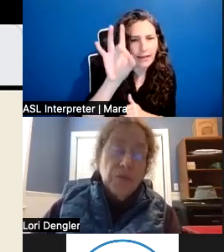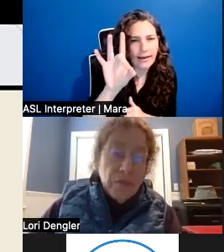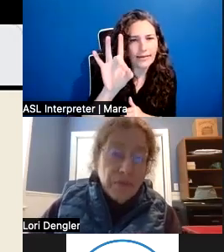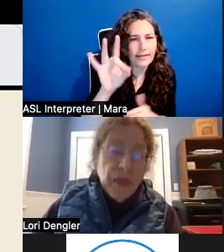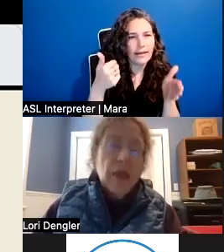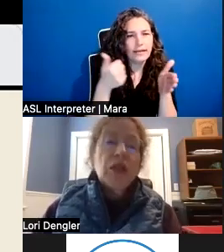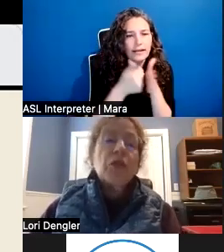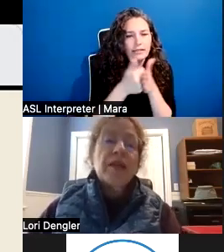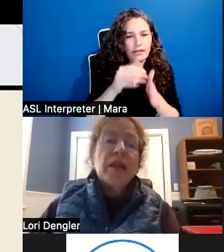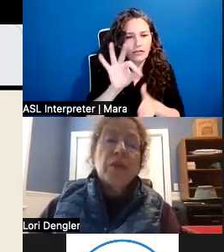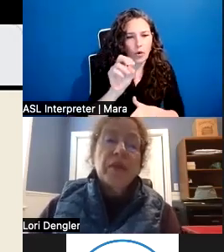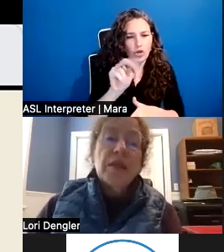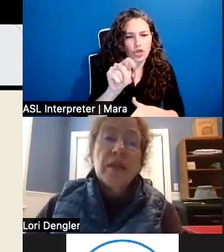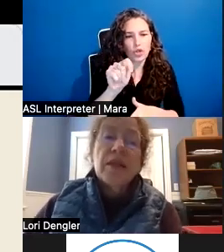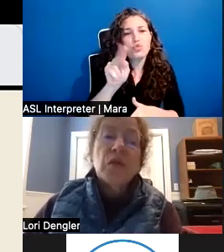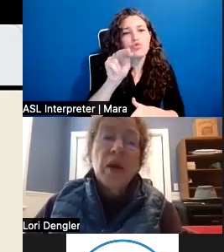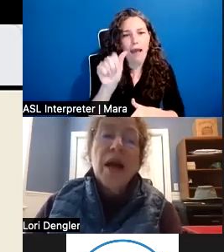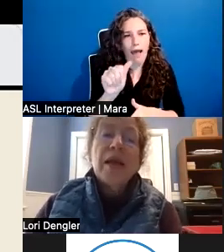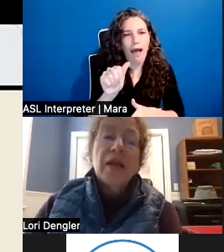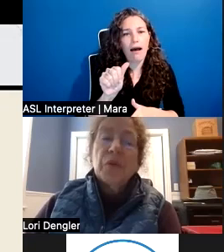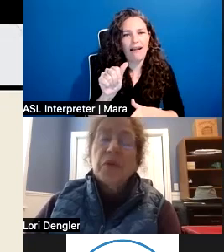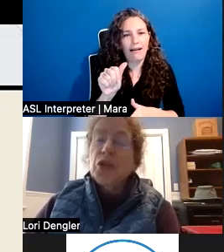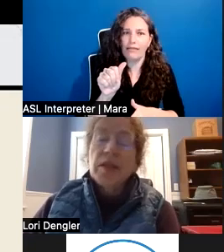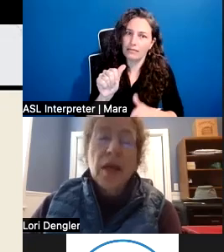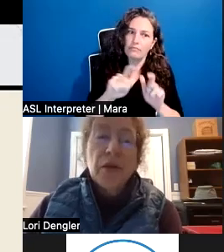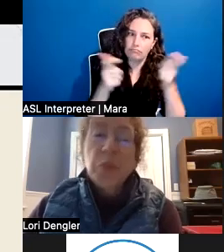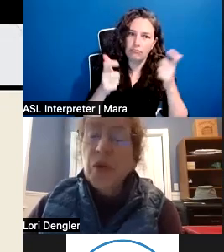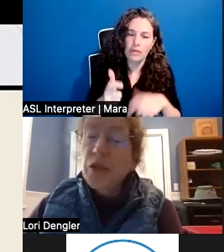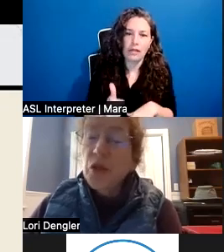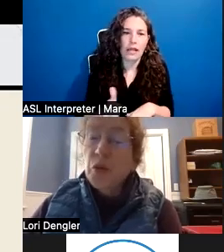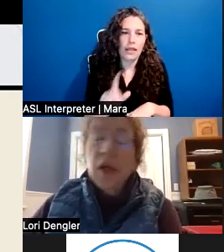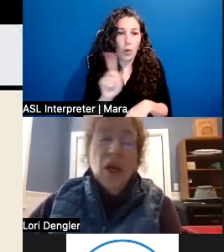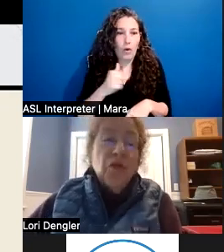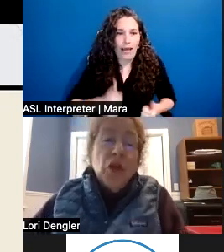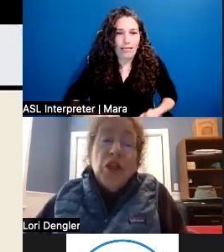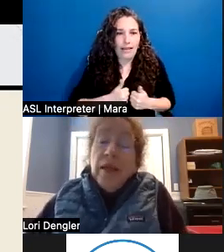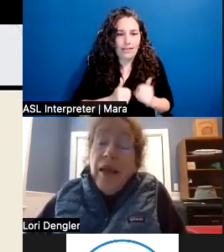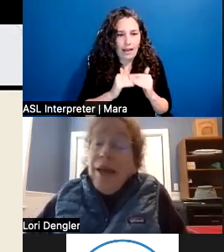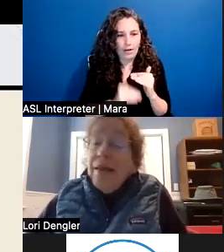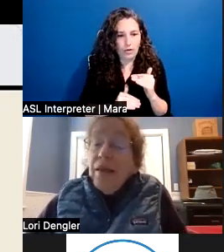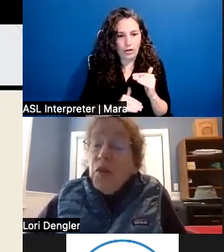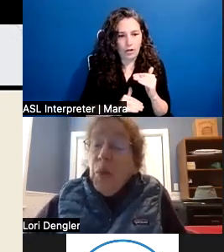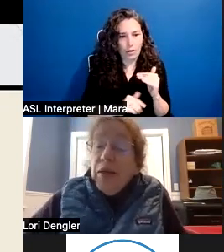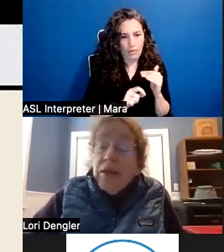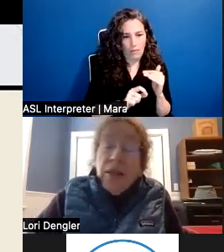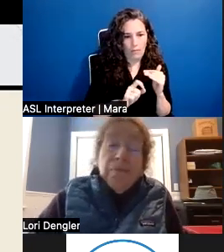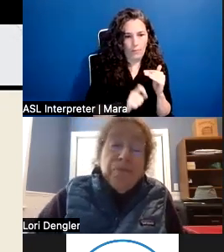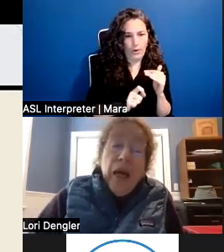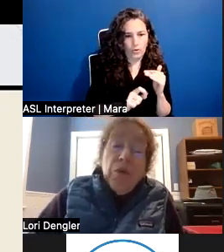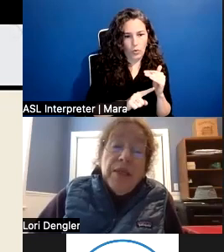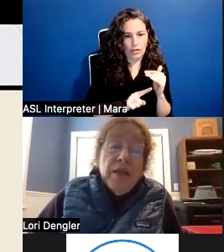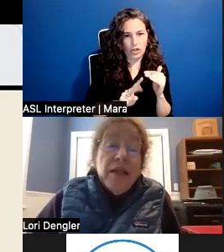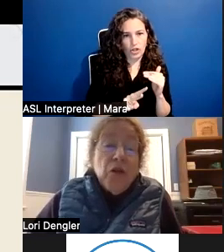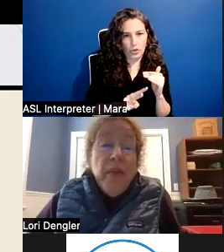then decreasing with distance, and where I live, it was just under 0.2. Fortunately, I didn't experience it.